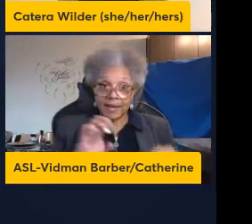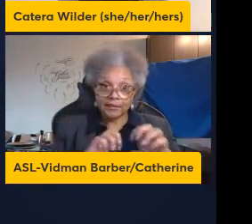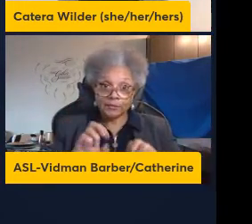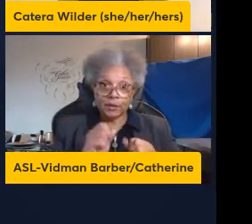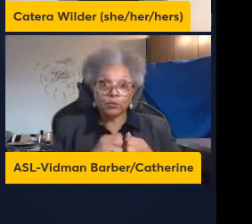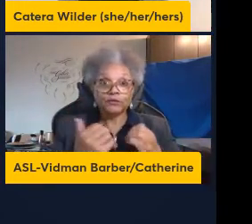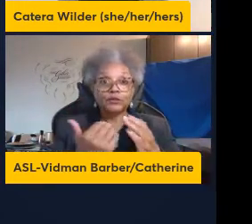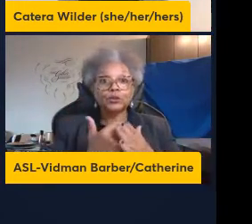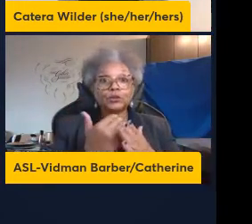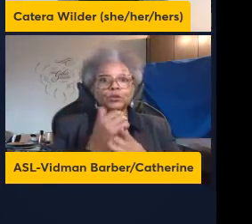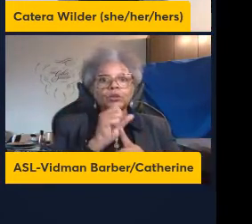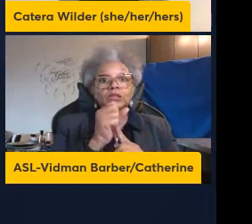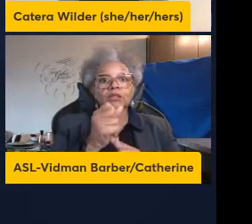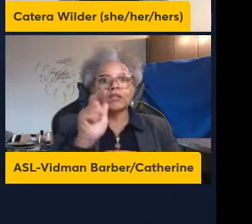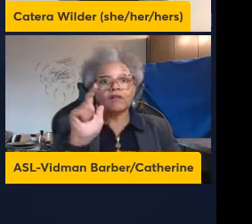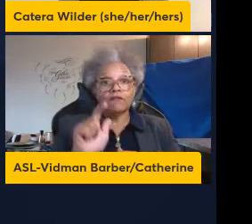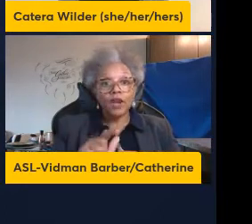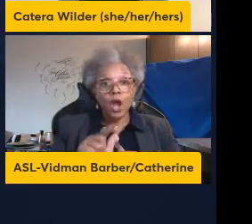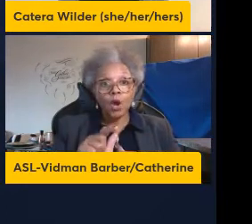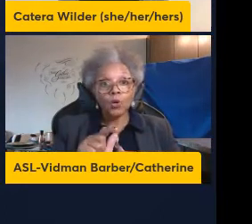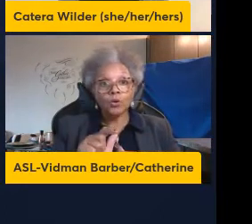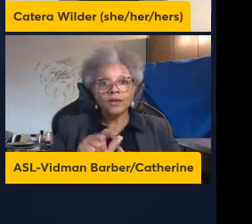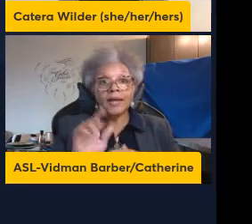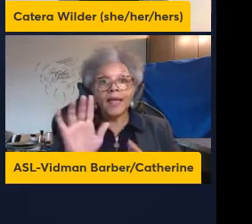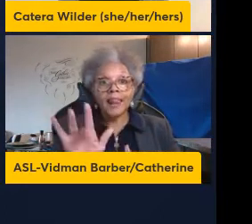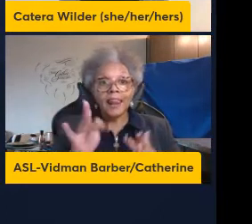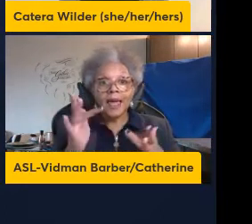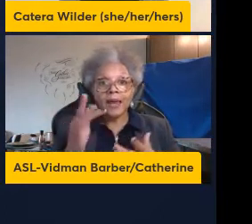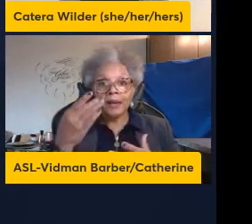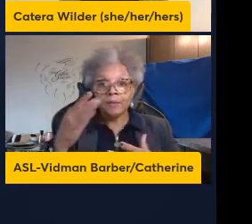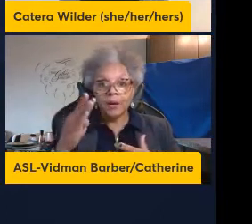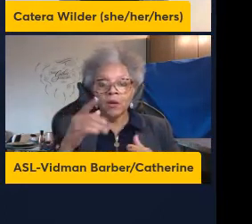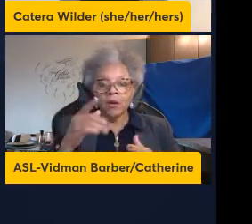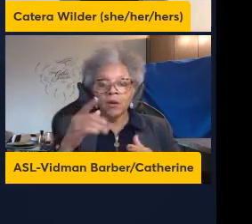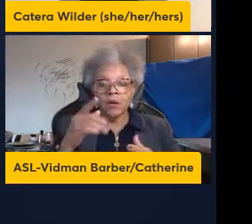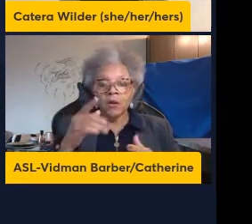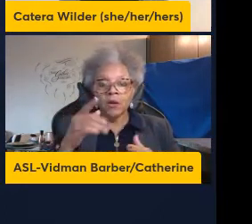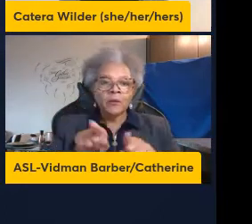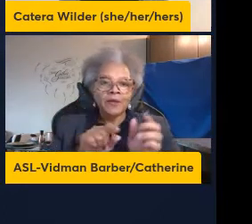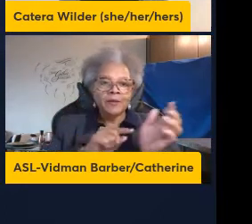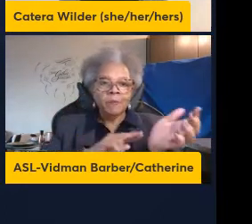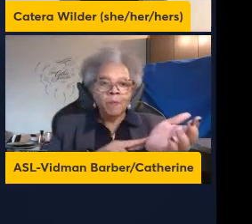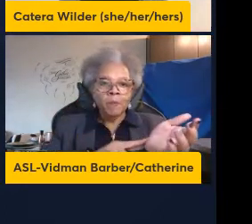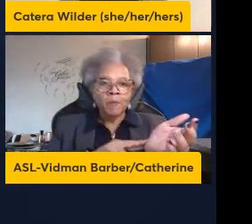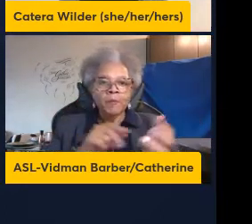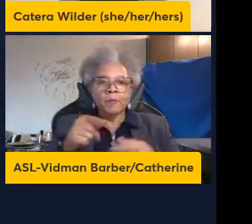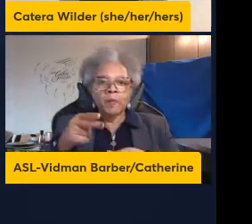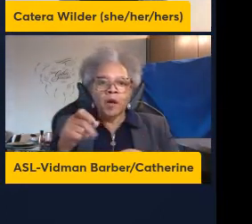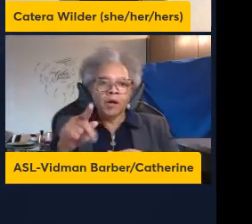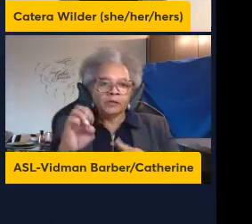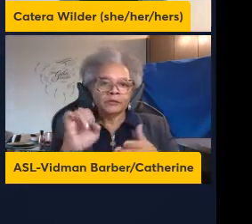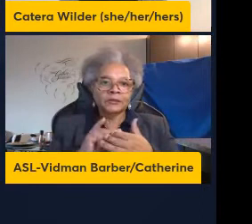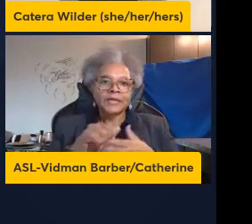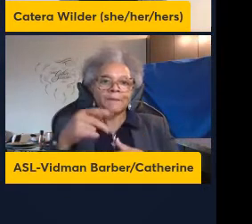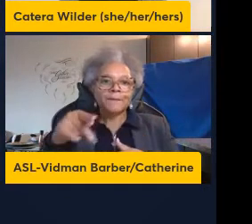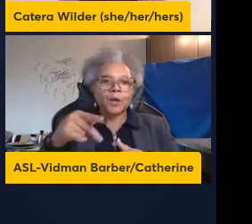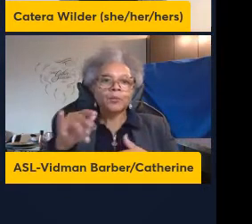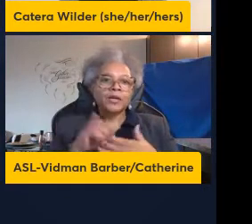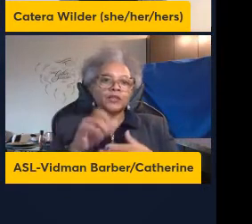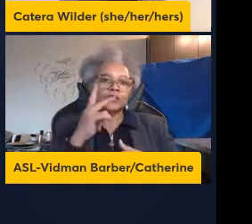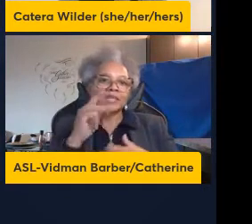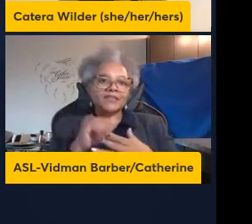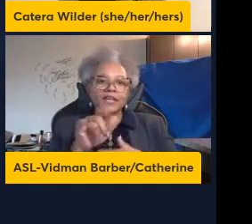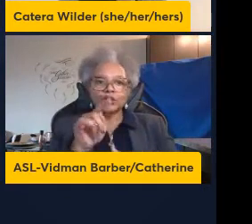new conditions of low, which is in light blue, as well as pulse, which is in purple. And you now see that the